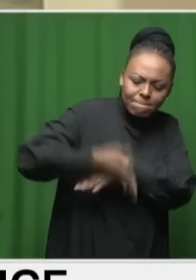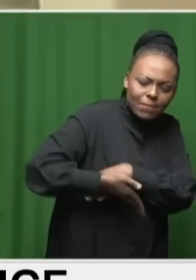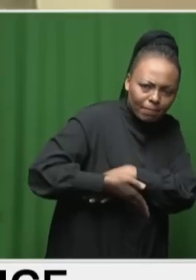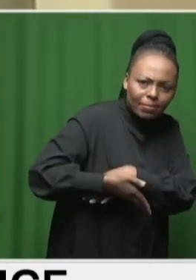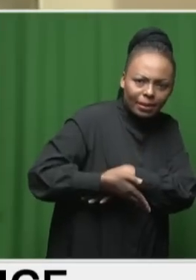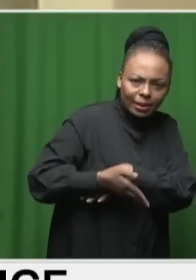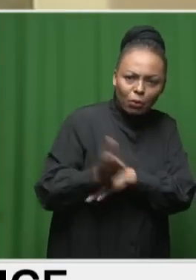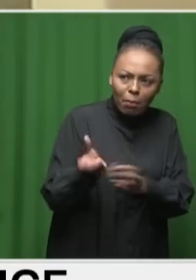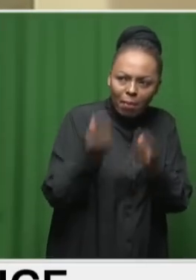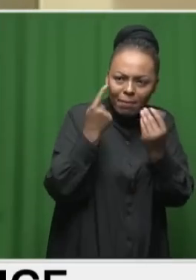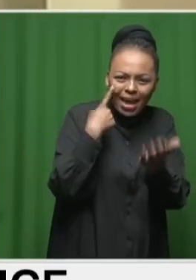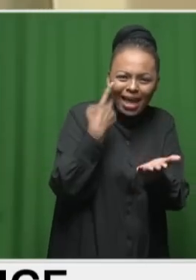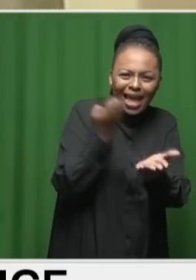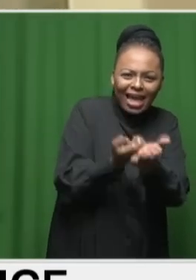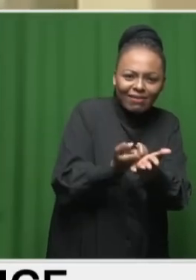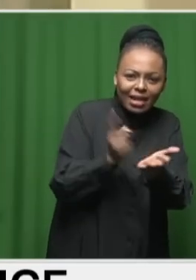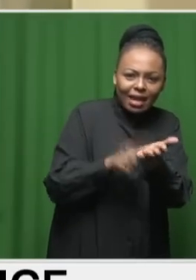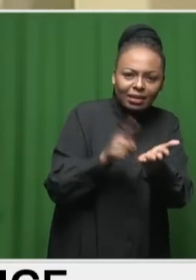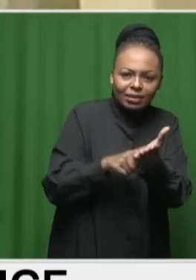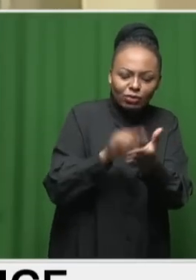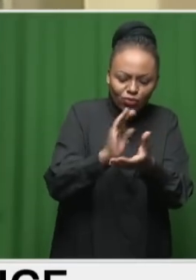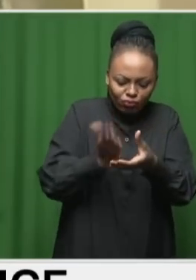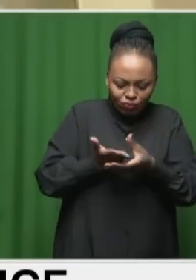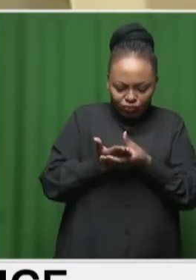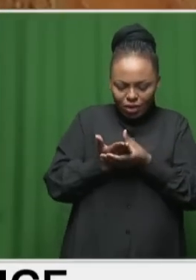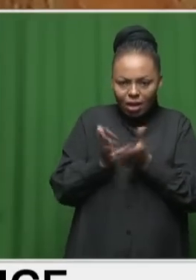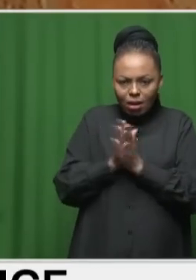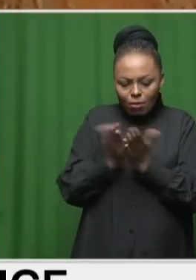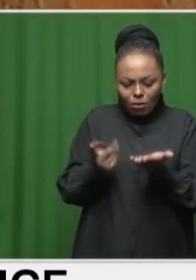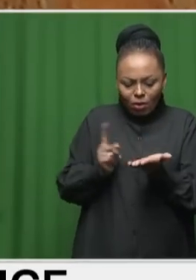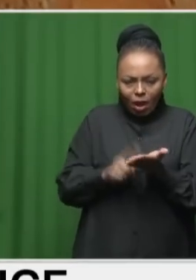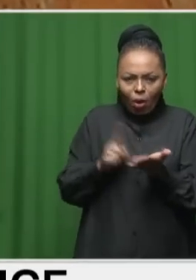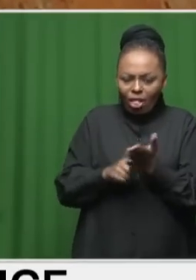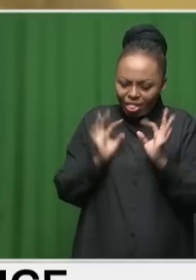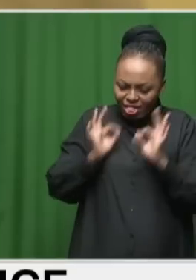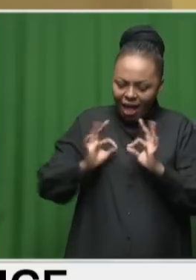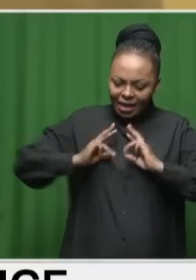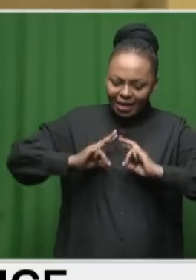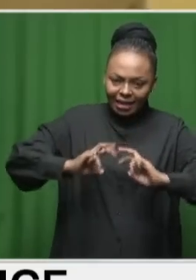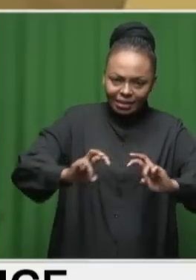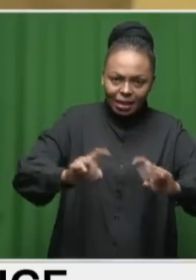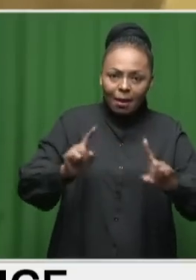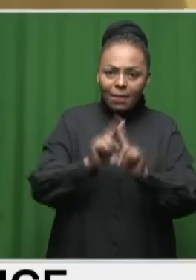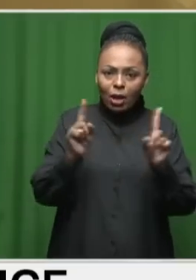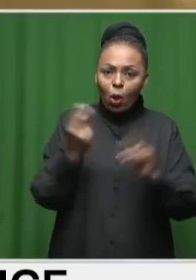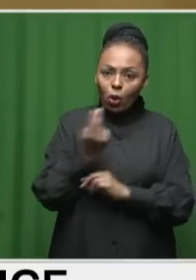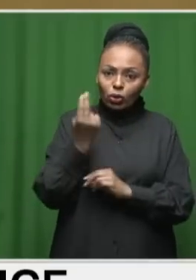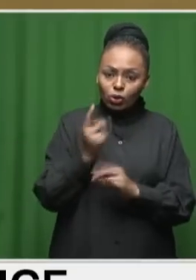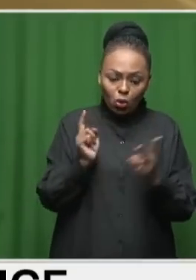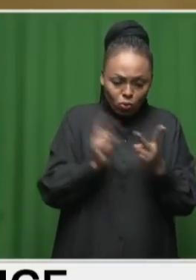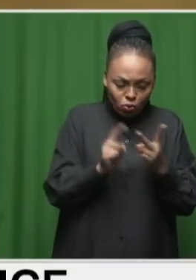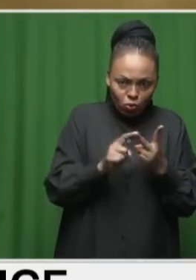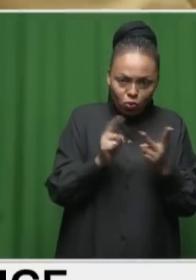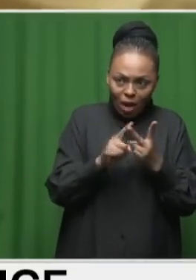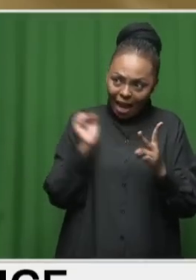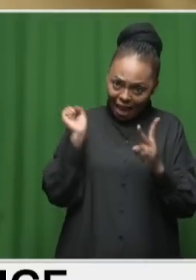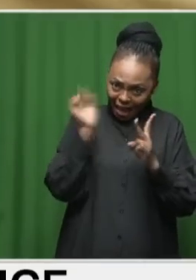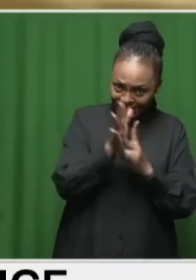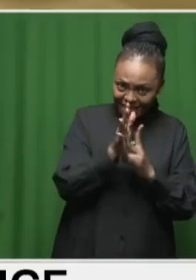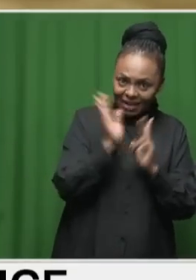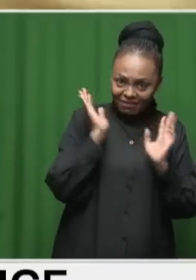the evidence that goes into your book. It's been thoroughly researched. But you've also come under attack